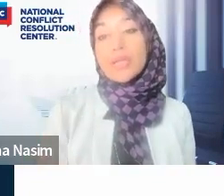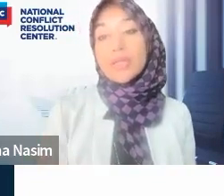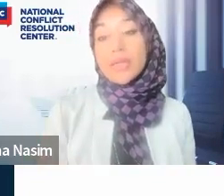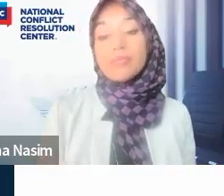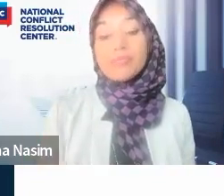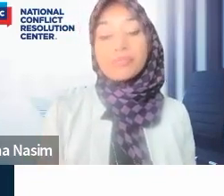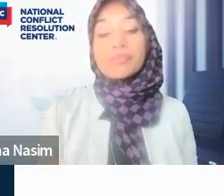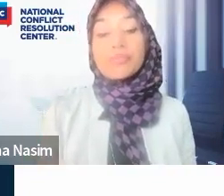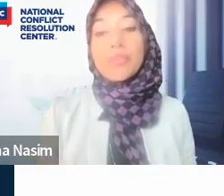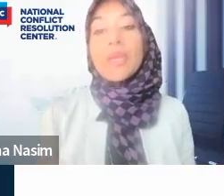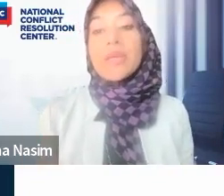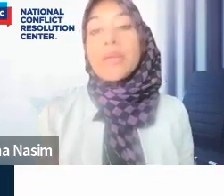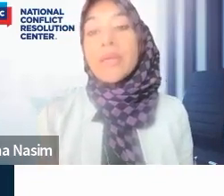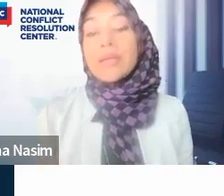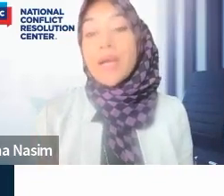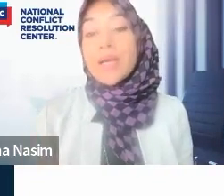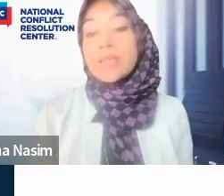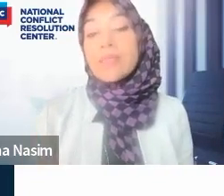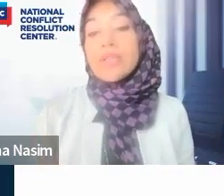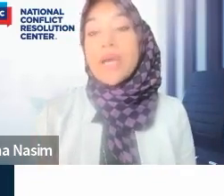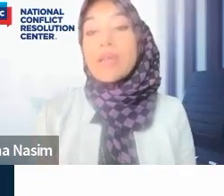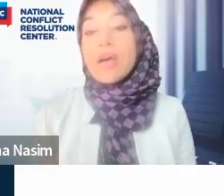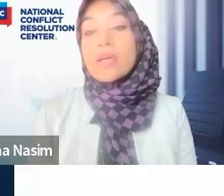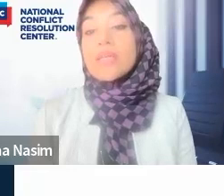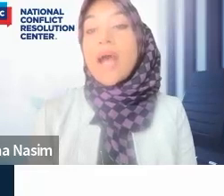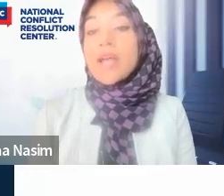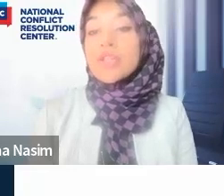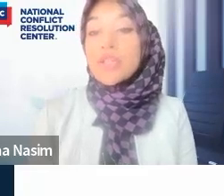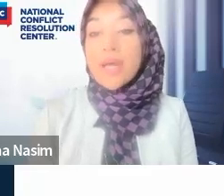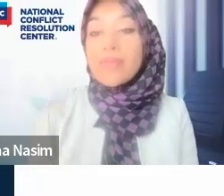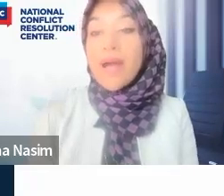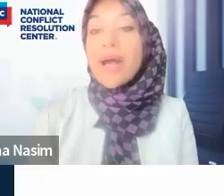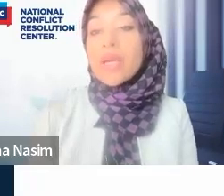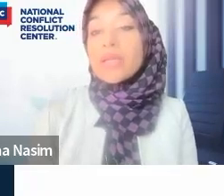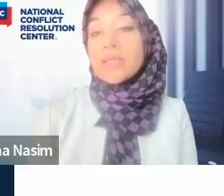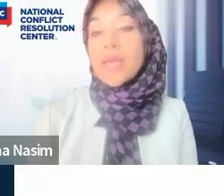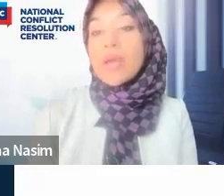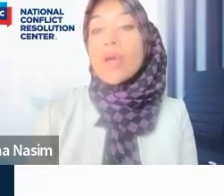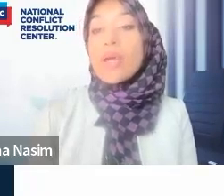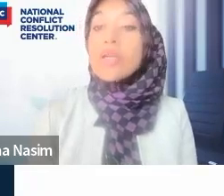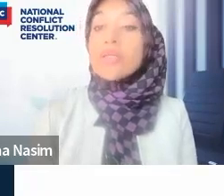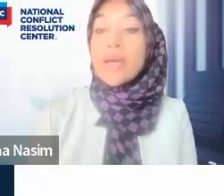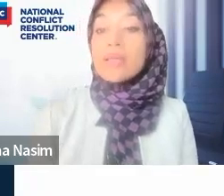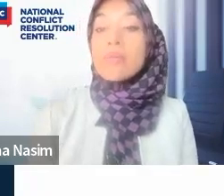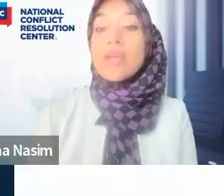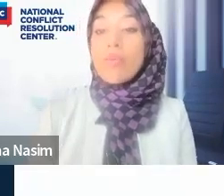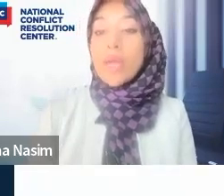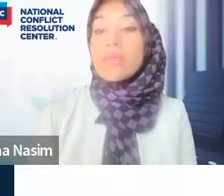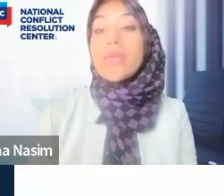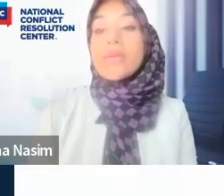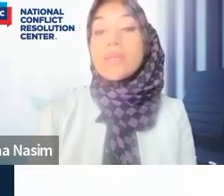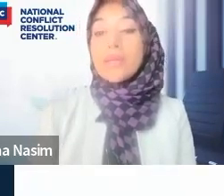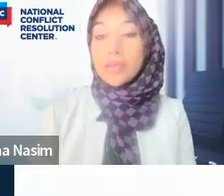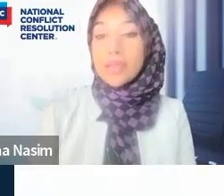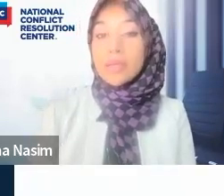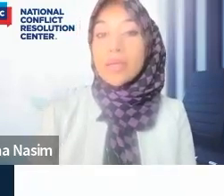they're trying to say. And our last tip for dialogue is ask yourself, how can I say what I want to tell them in a way that